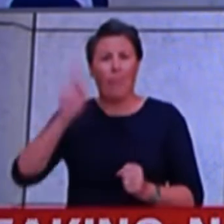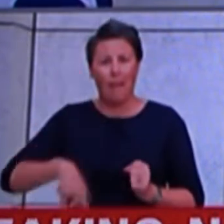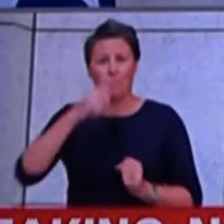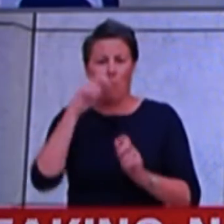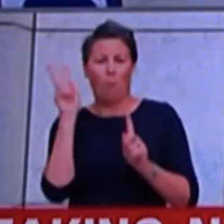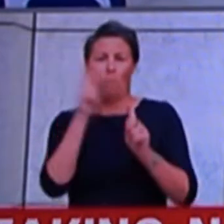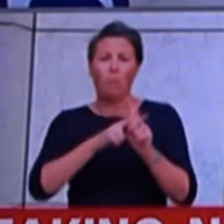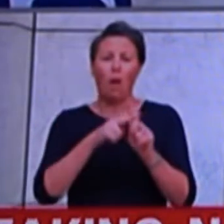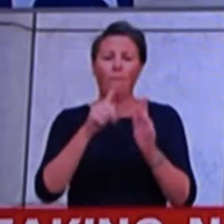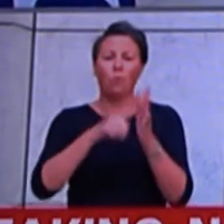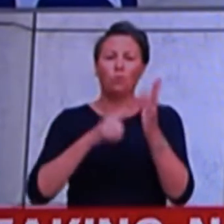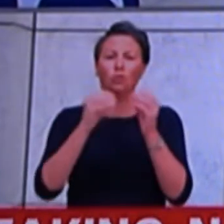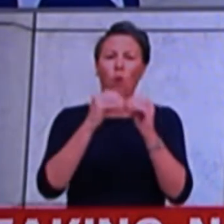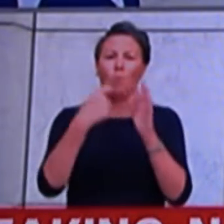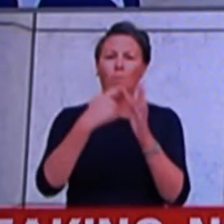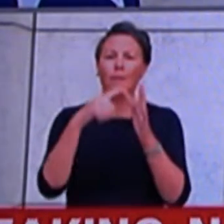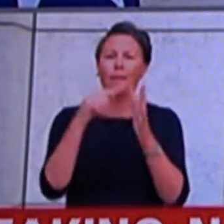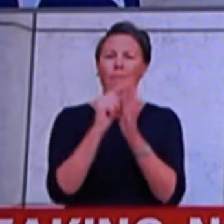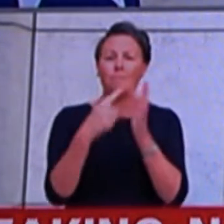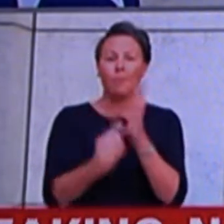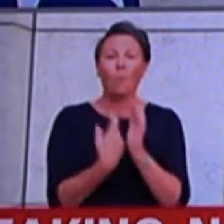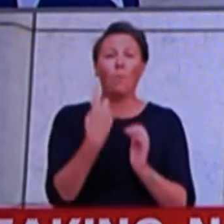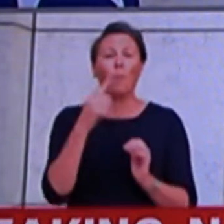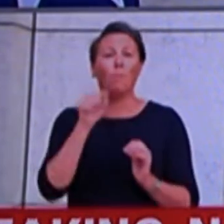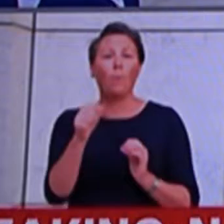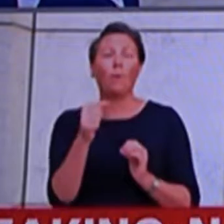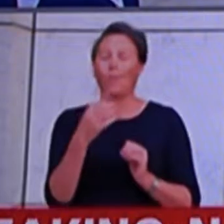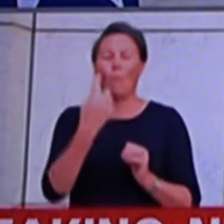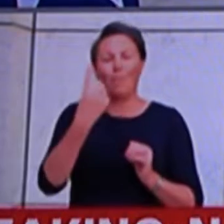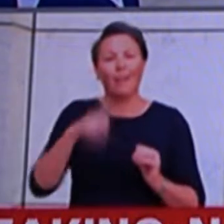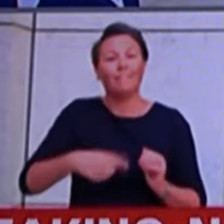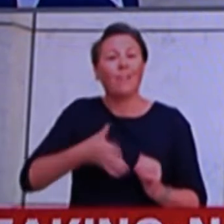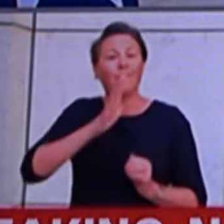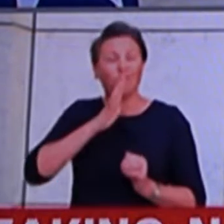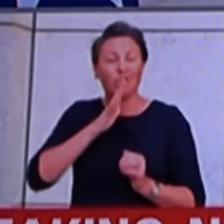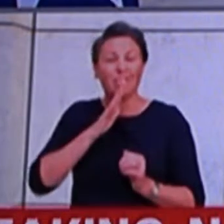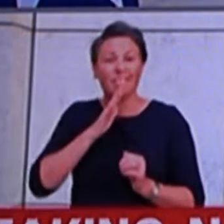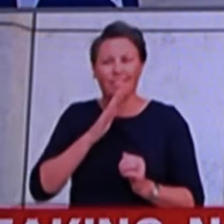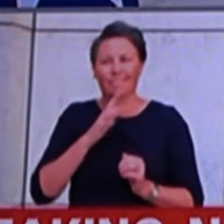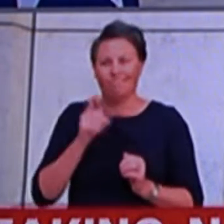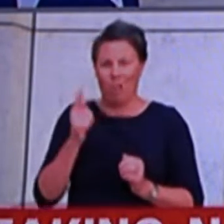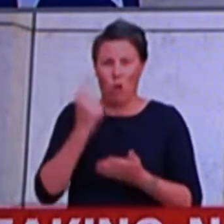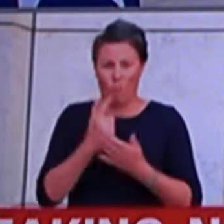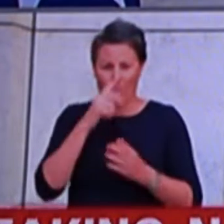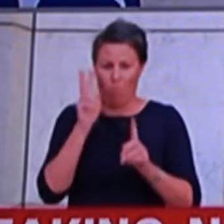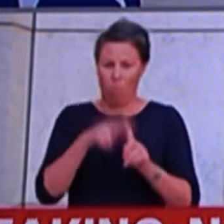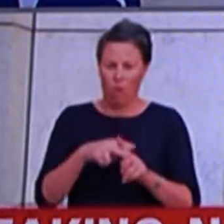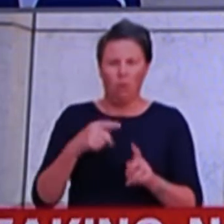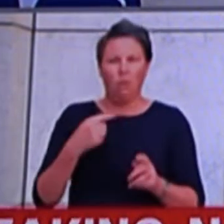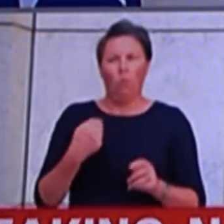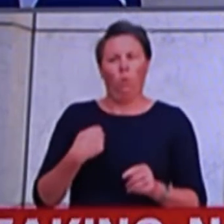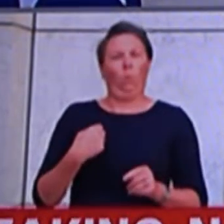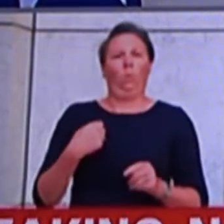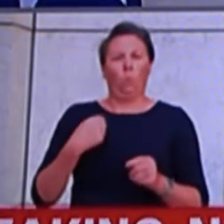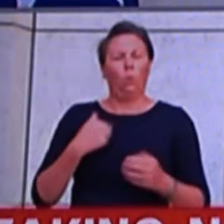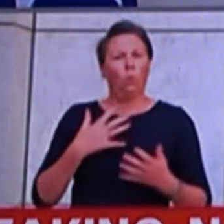their livelihood, and that is deeply distressing to me, terribly distressing. That's why we doubled the job seeker payment